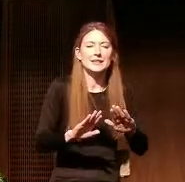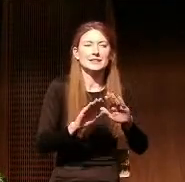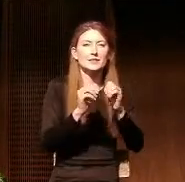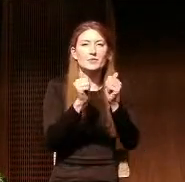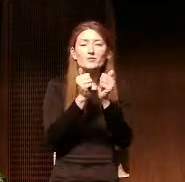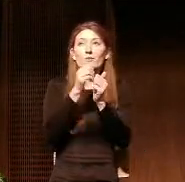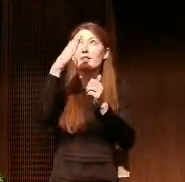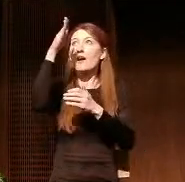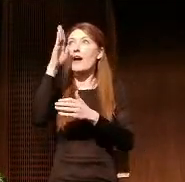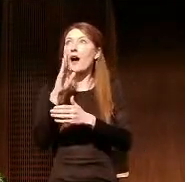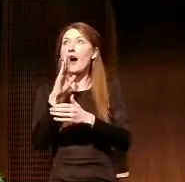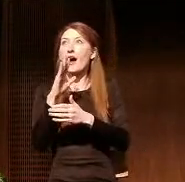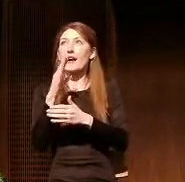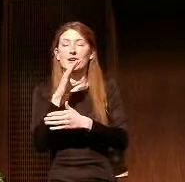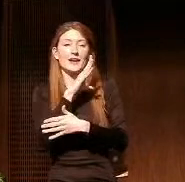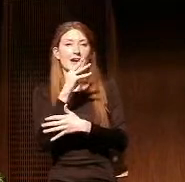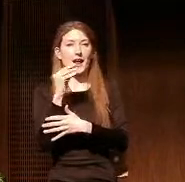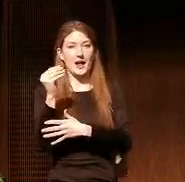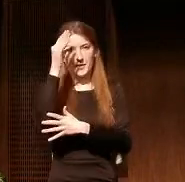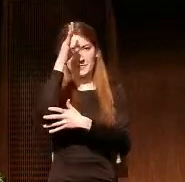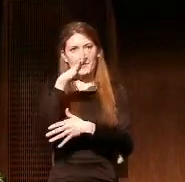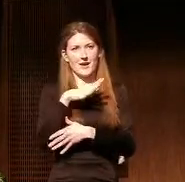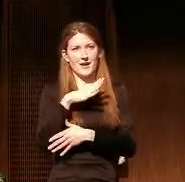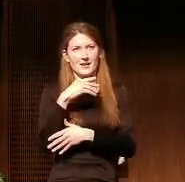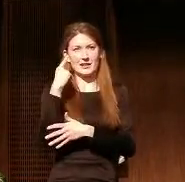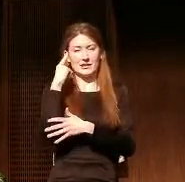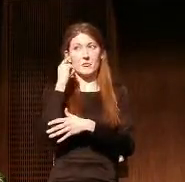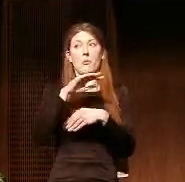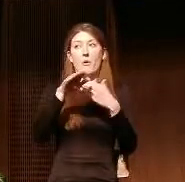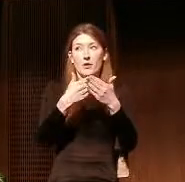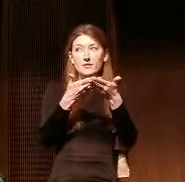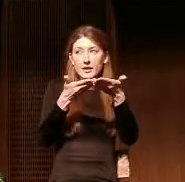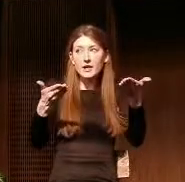that I think all of us would love to pursue.